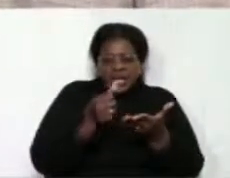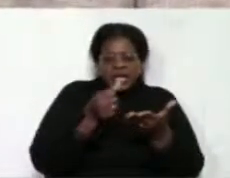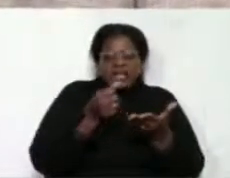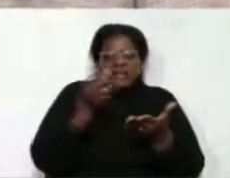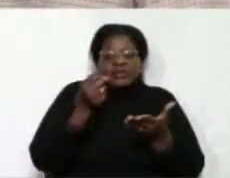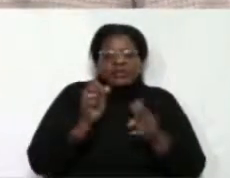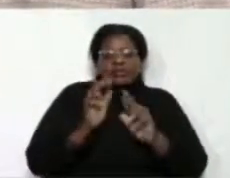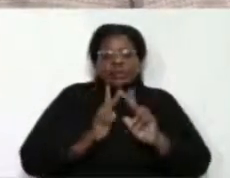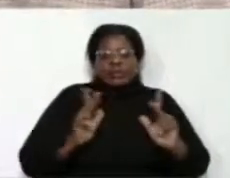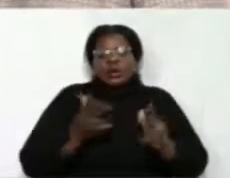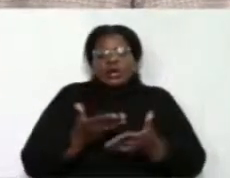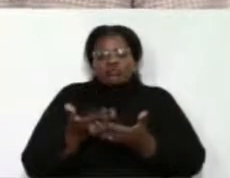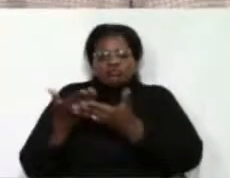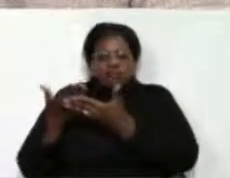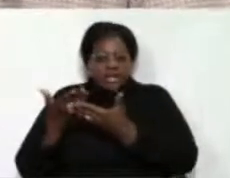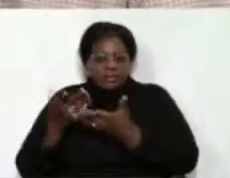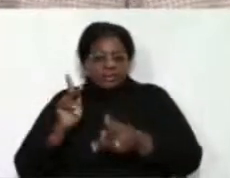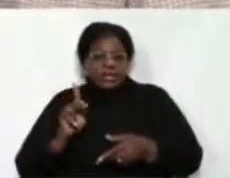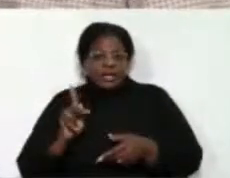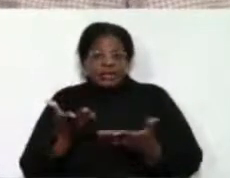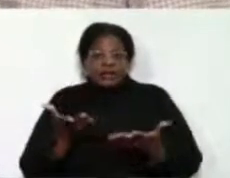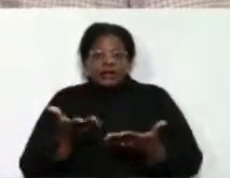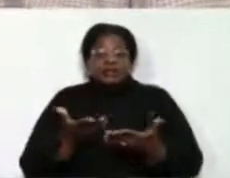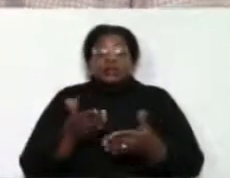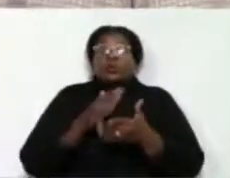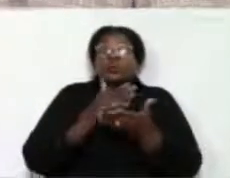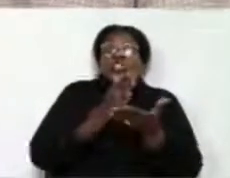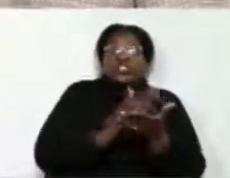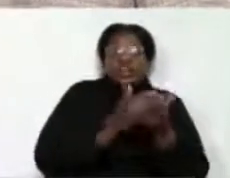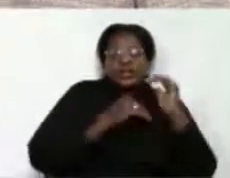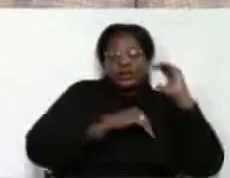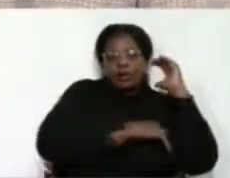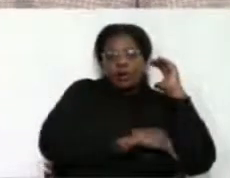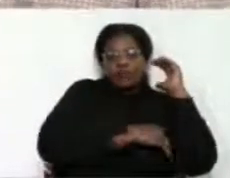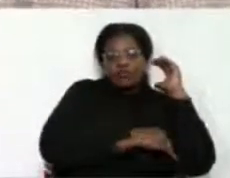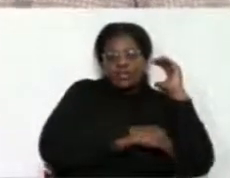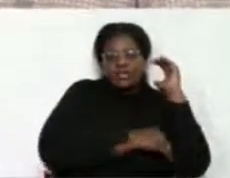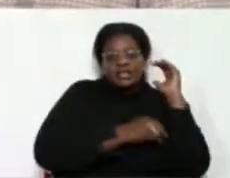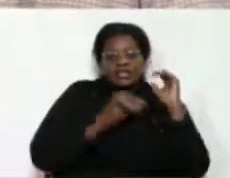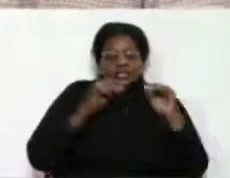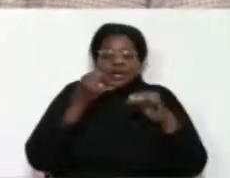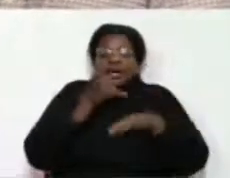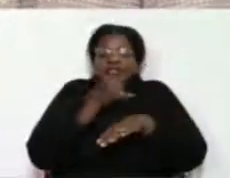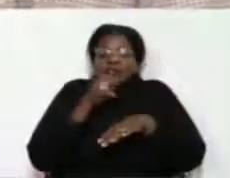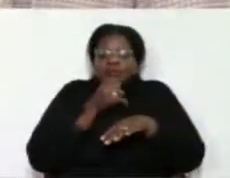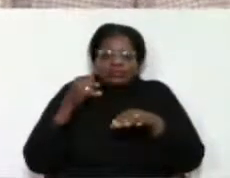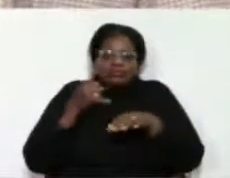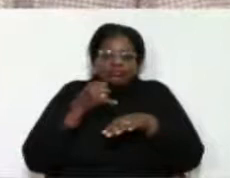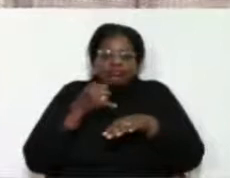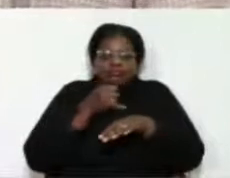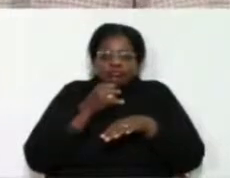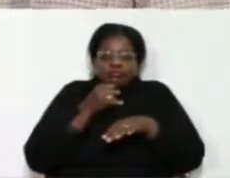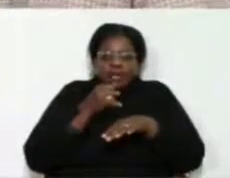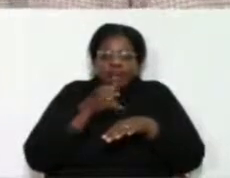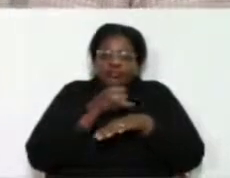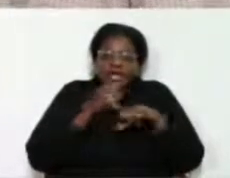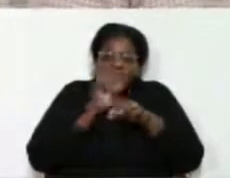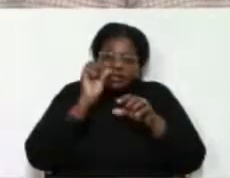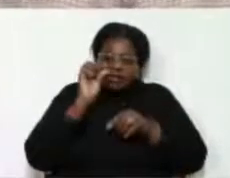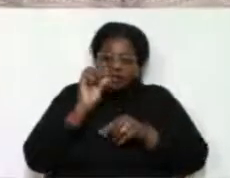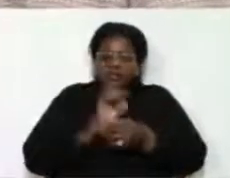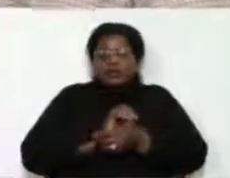I can help with as well. So a sort of sharing an office or sharing a lease is also another form of partnership. Okay.